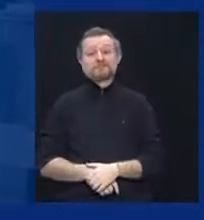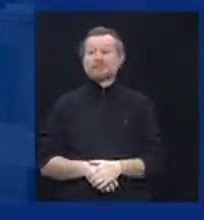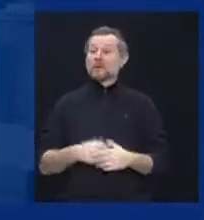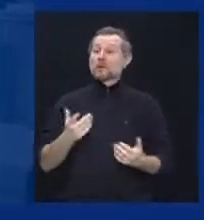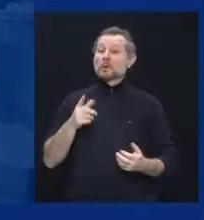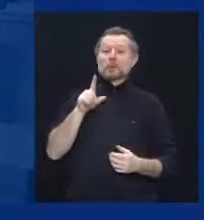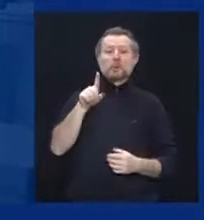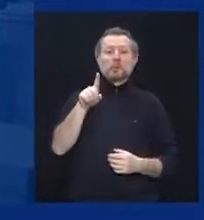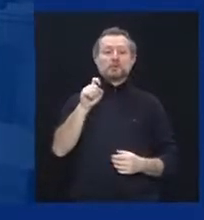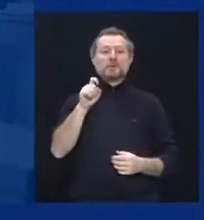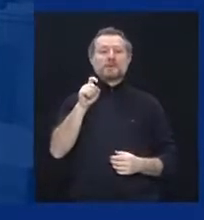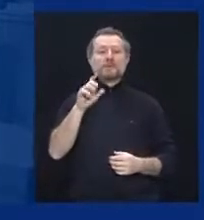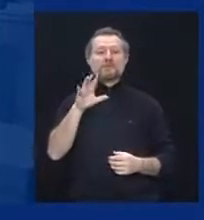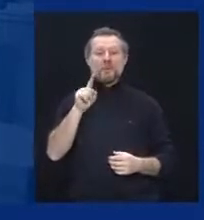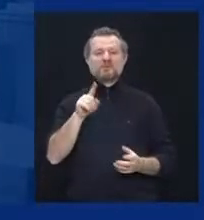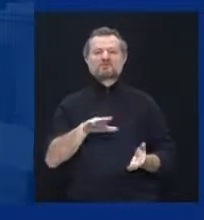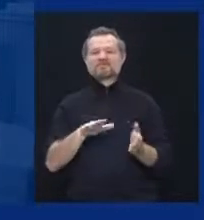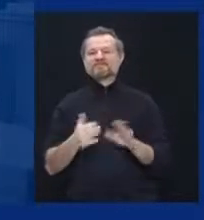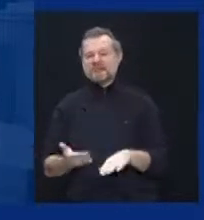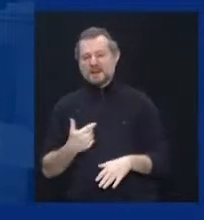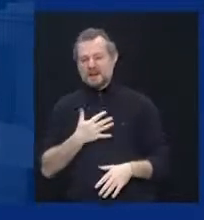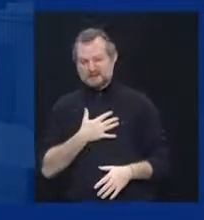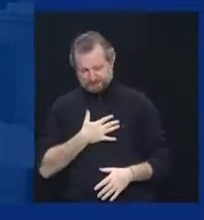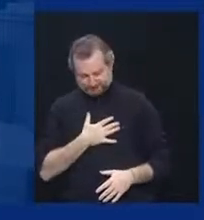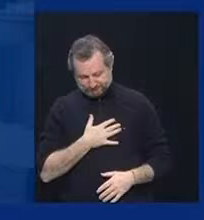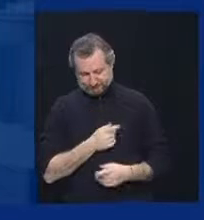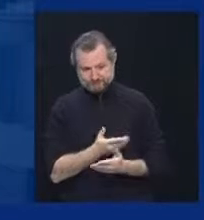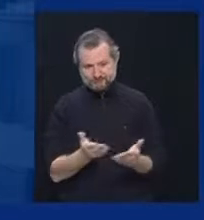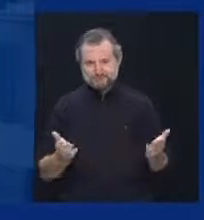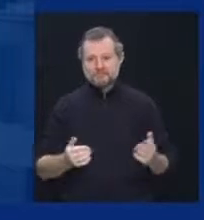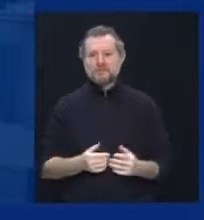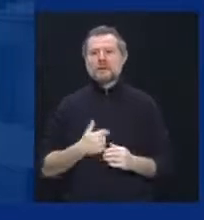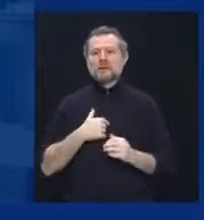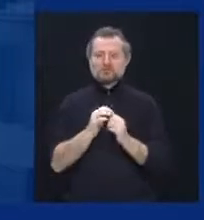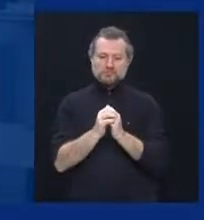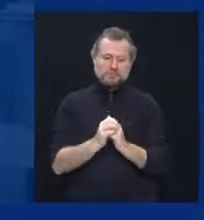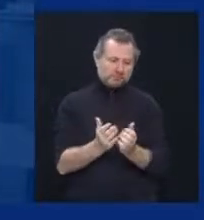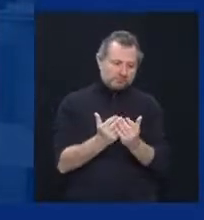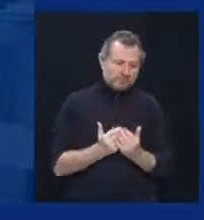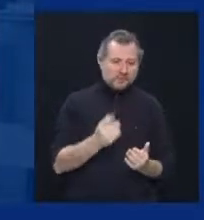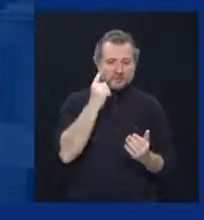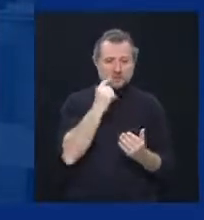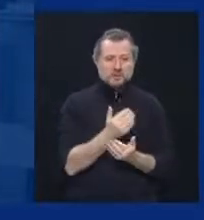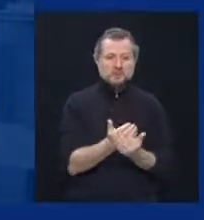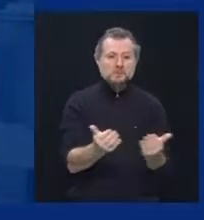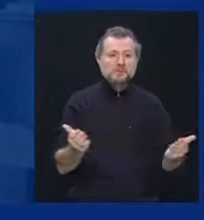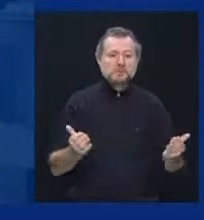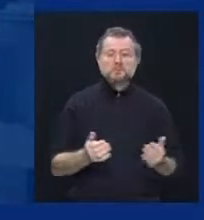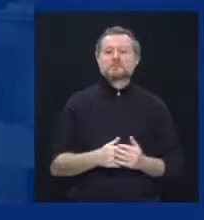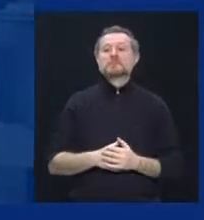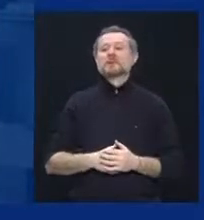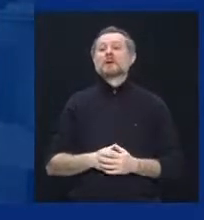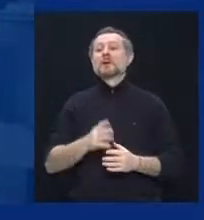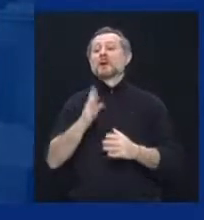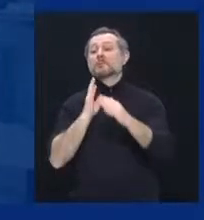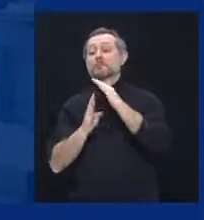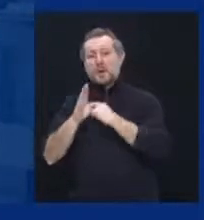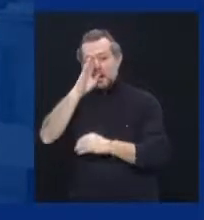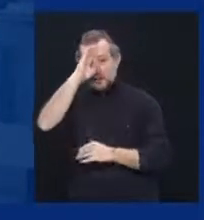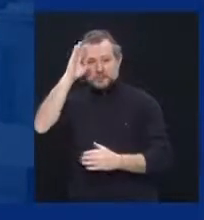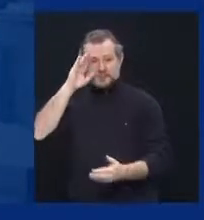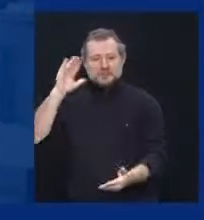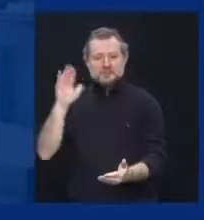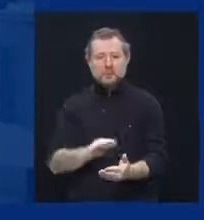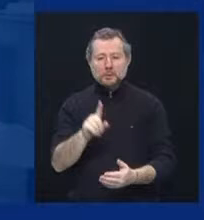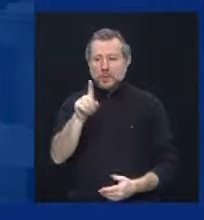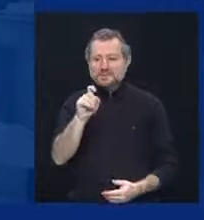151 people passed away. They are in our thoughts and prayers. Hospitalizations down